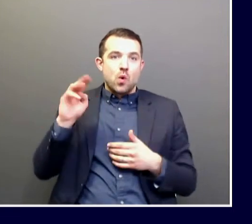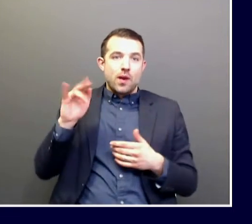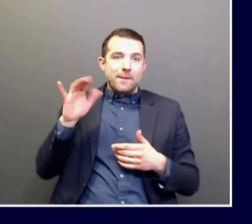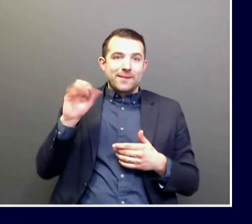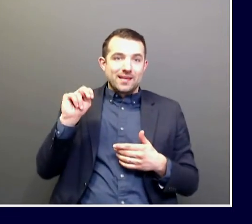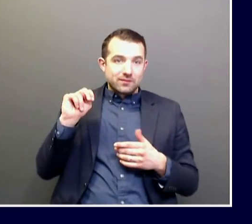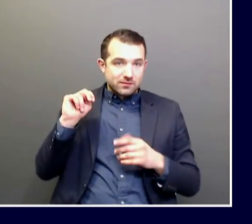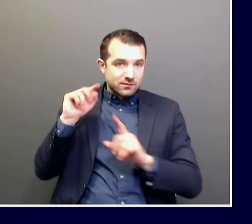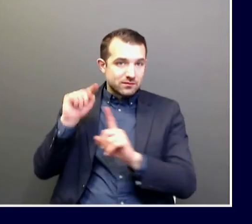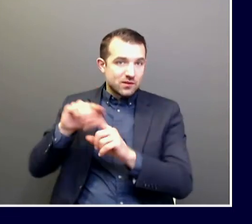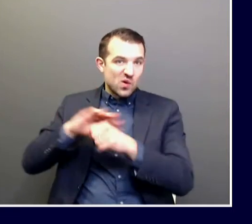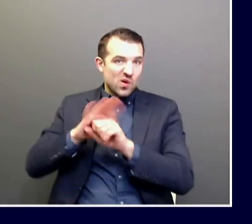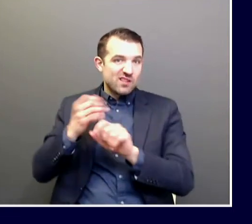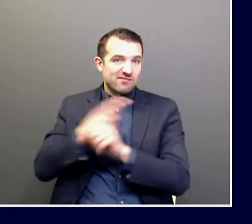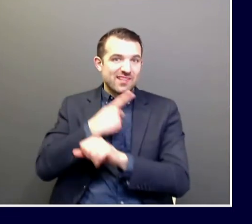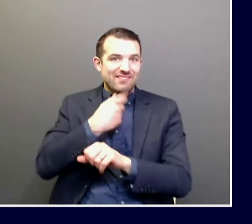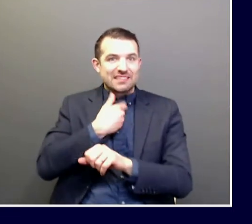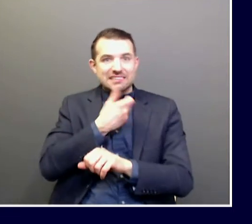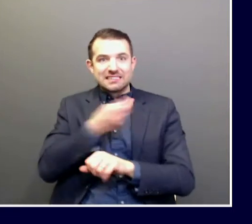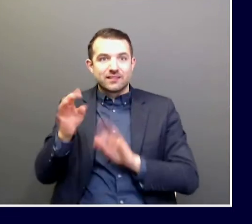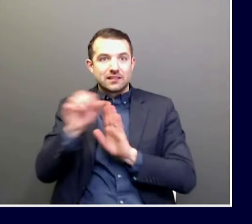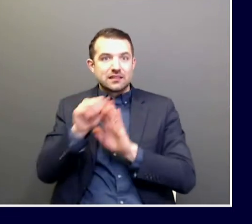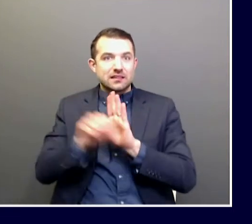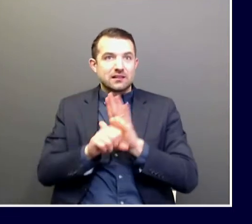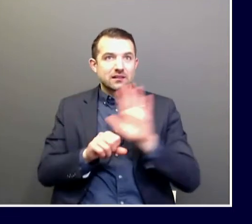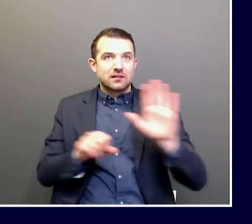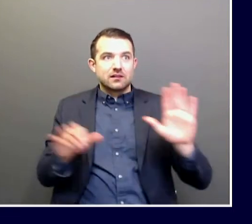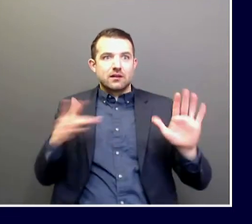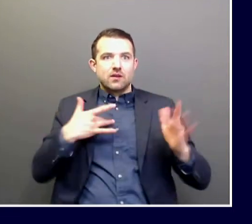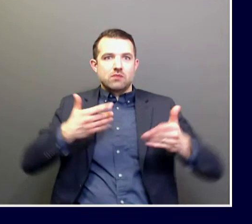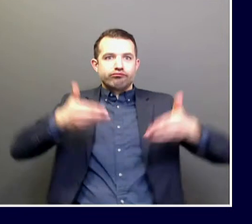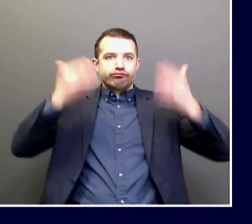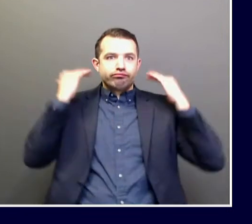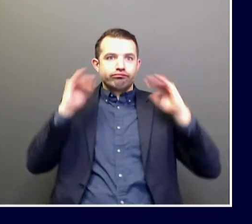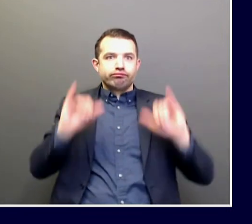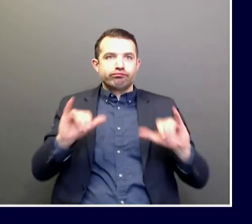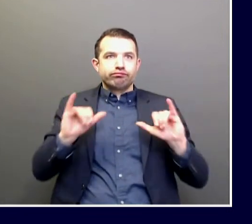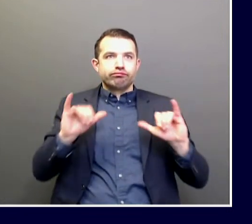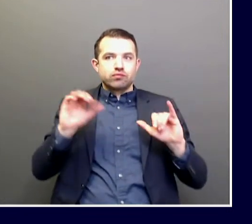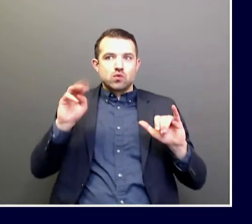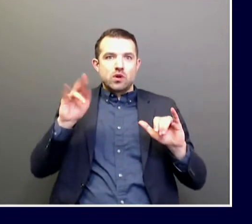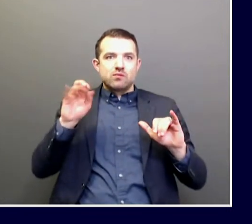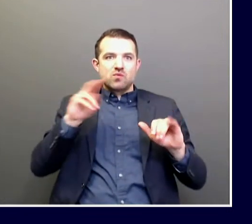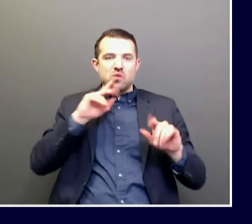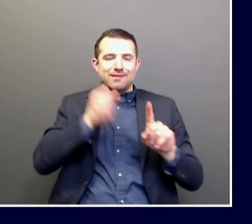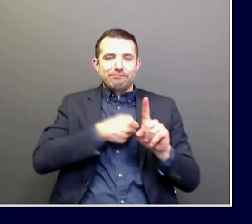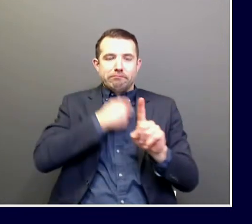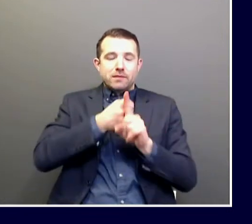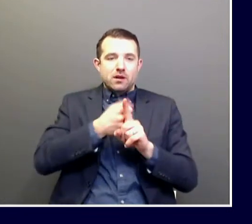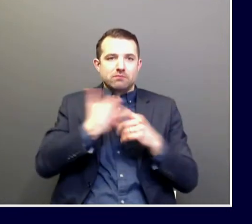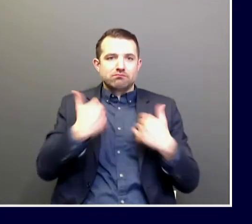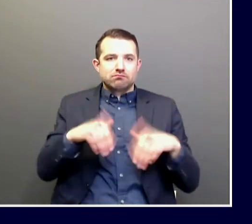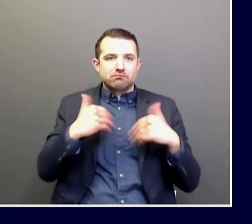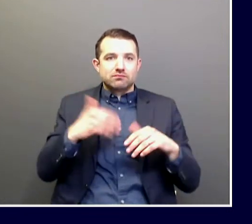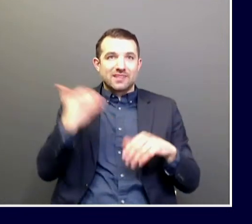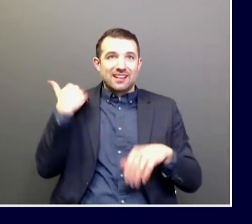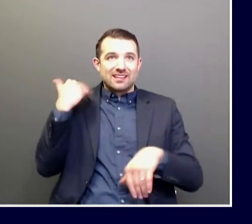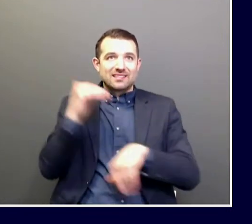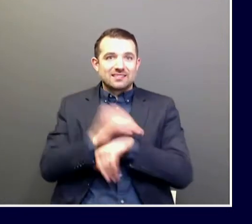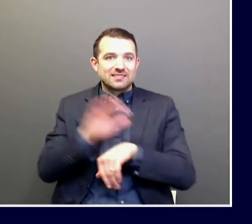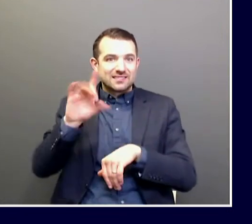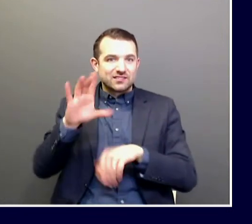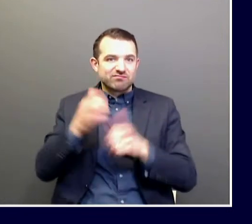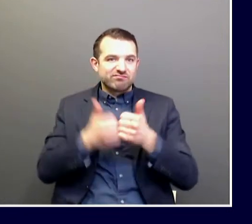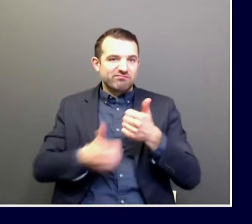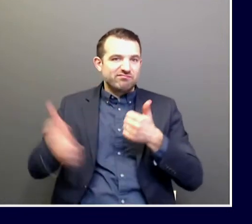been contending with, as I talked with a number of states in the US CDC about this exact issue last night. But the Omicron